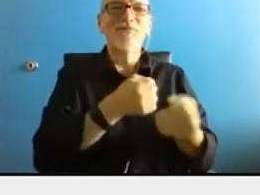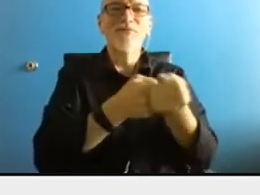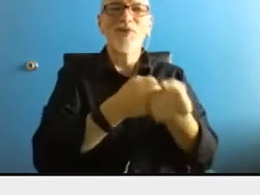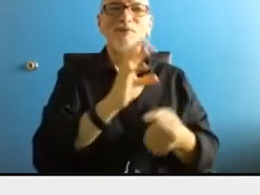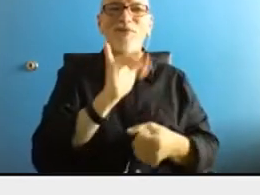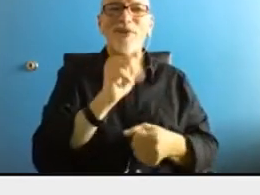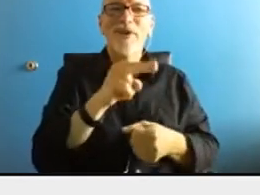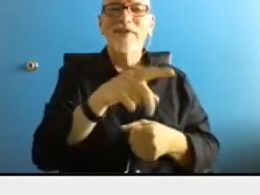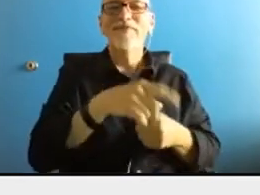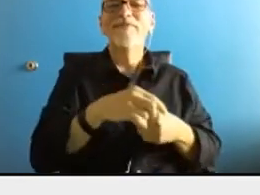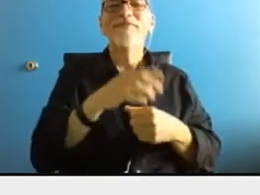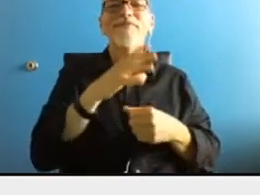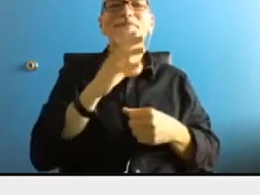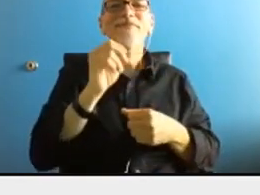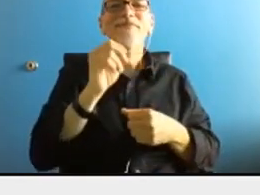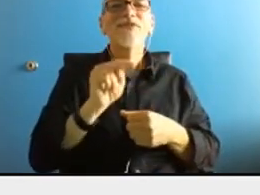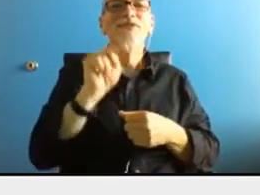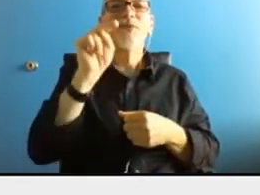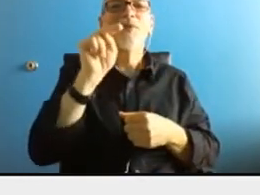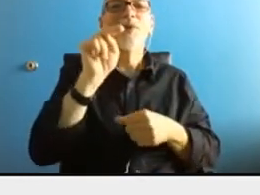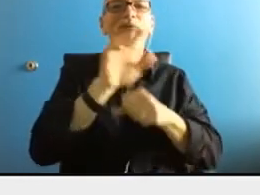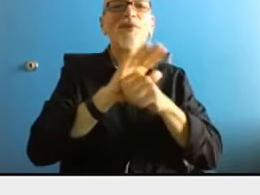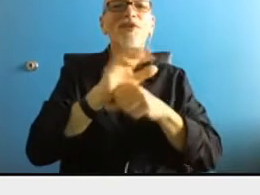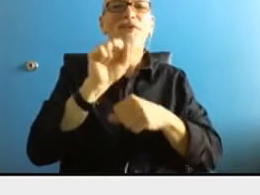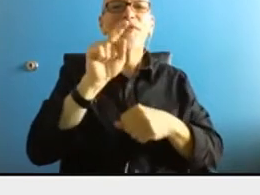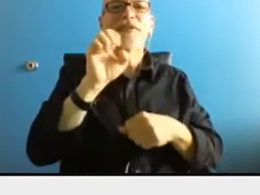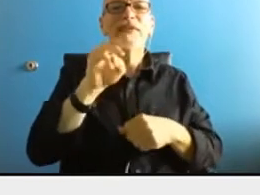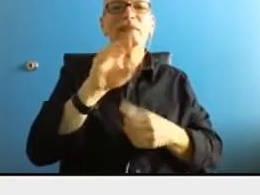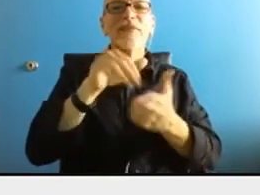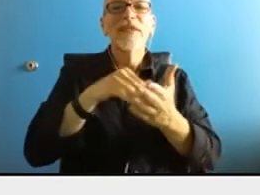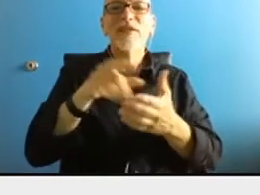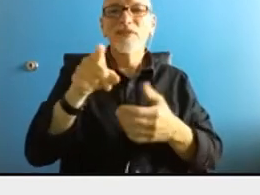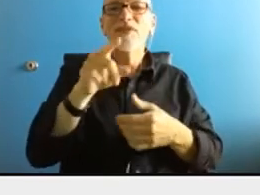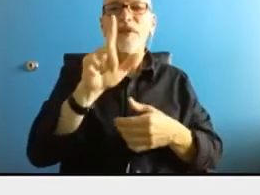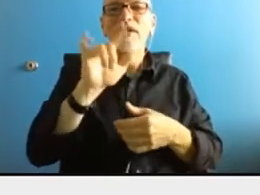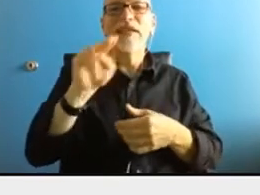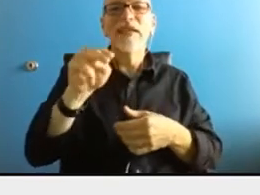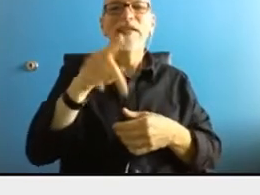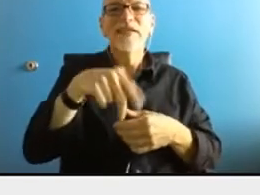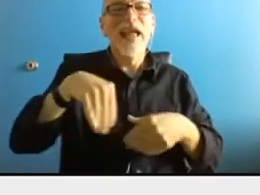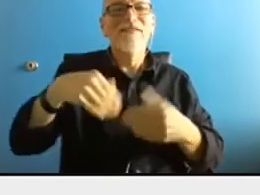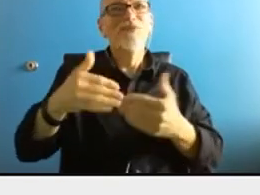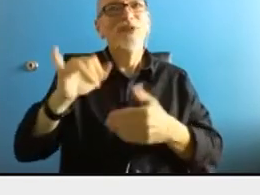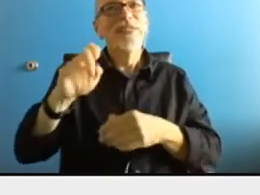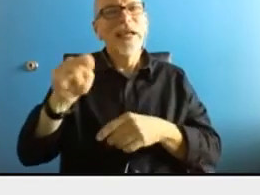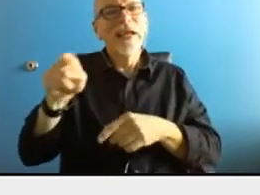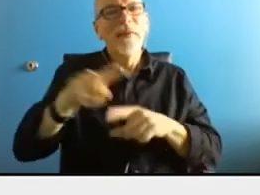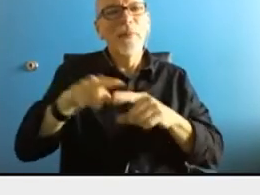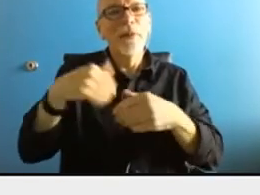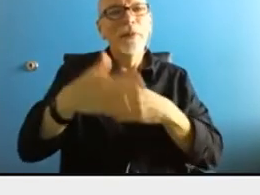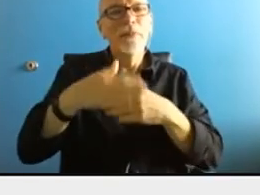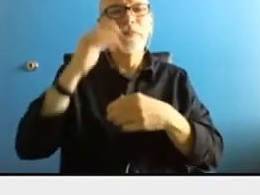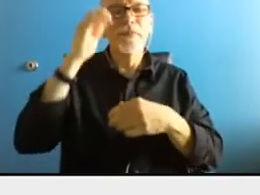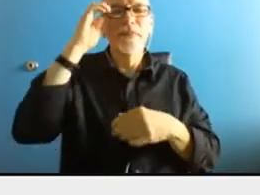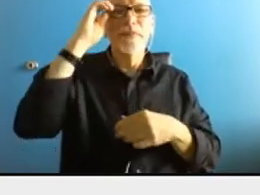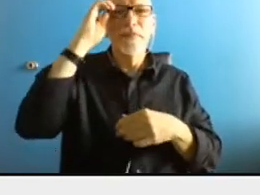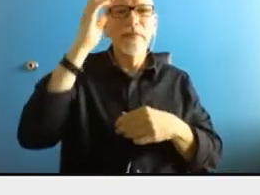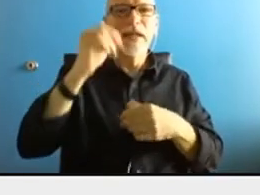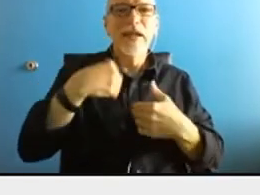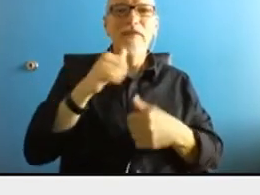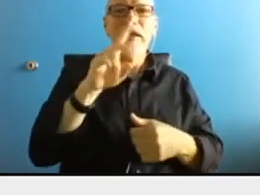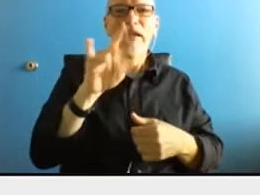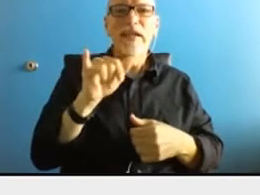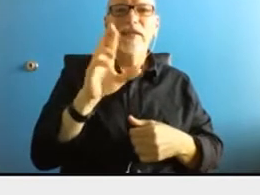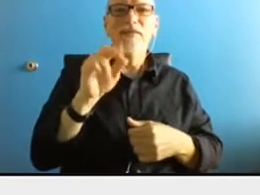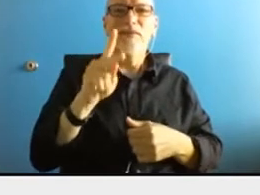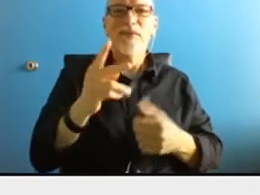and the North Regional STEM Center, Lynn, which you haven't introduced just yet, and to have Andy Rourke here,